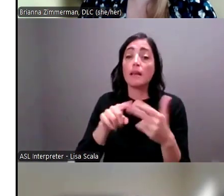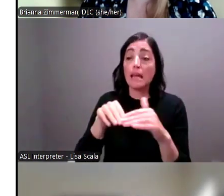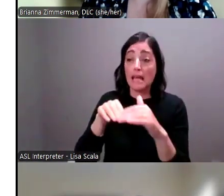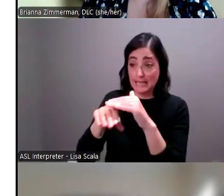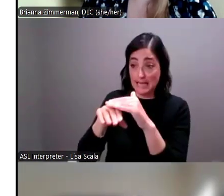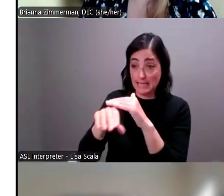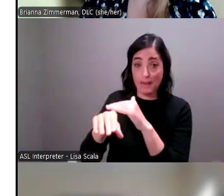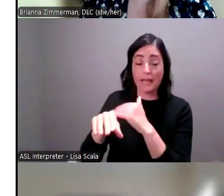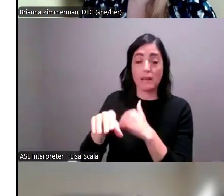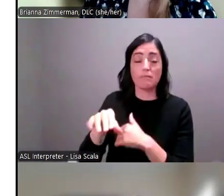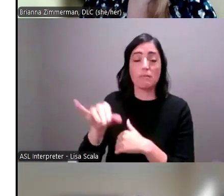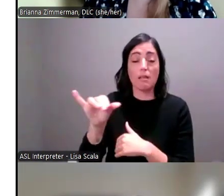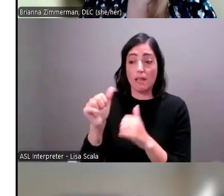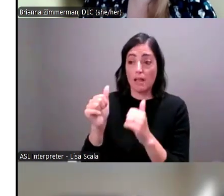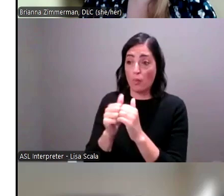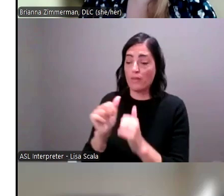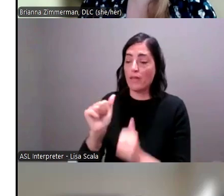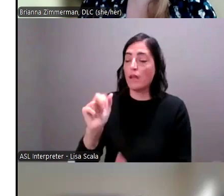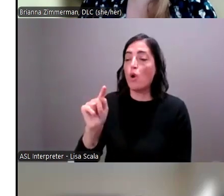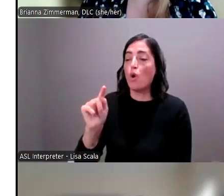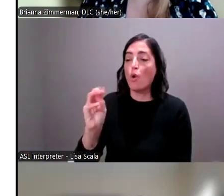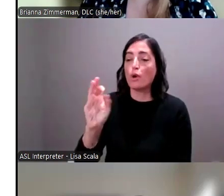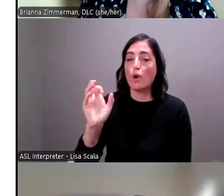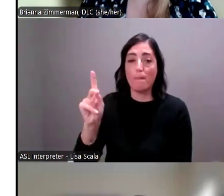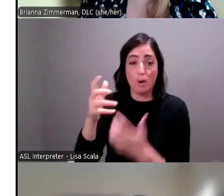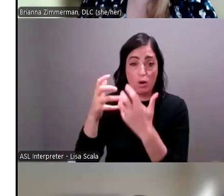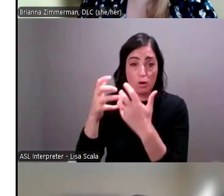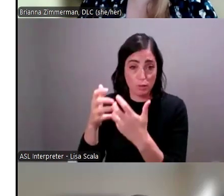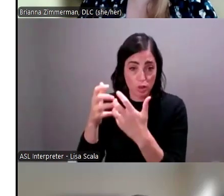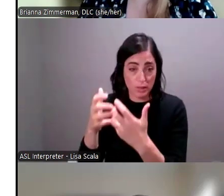accessibly, such as with an auto mark machine.